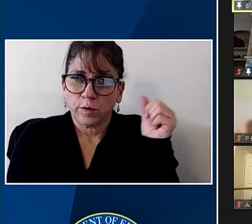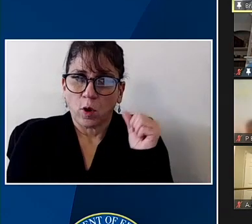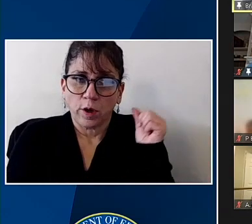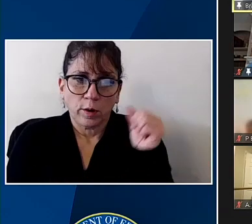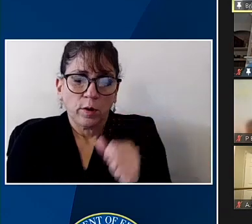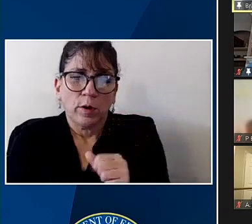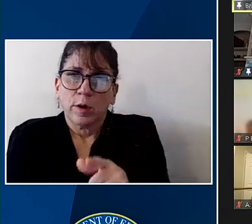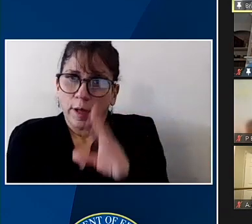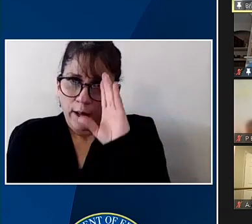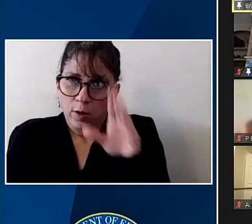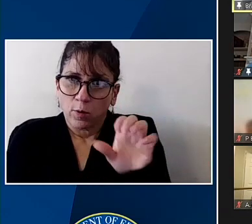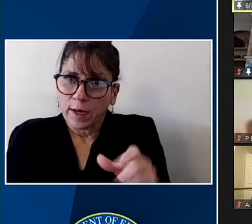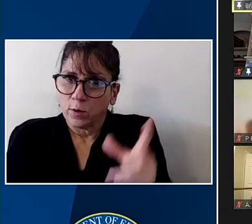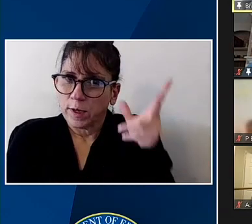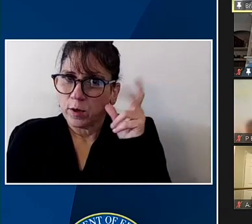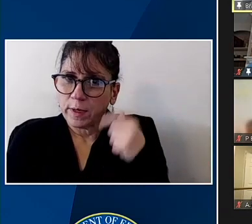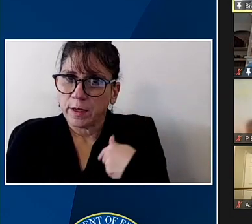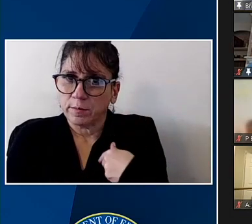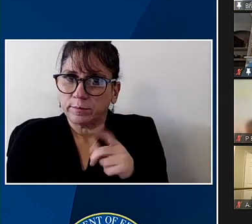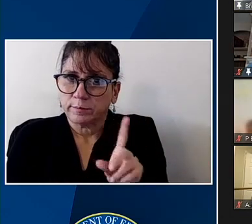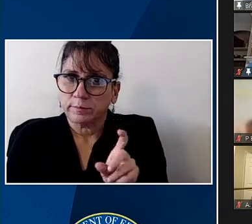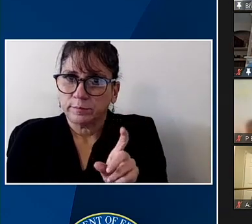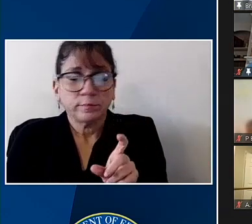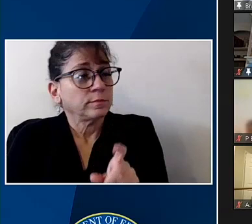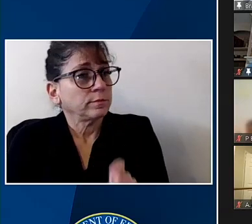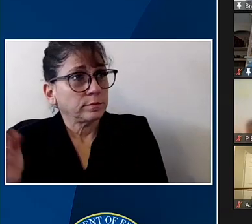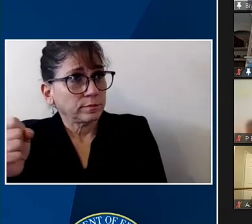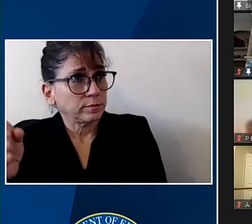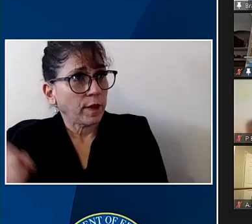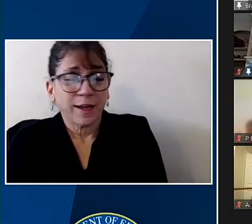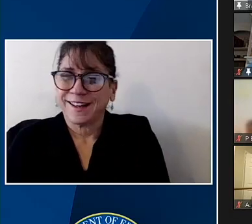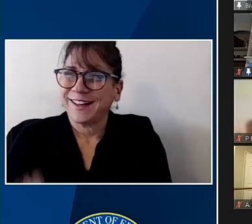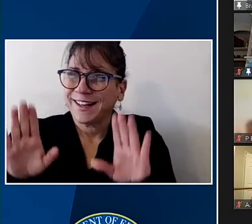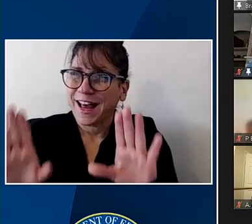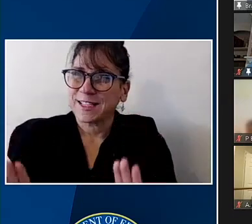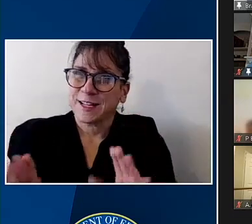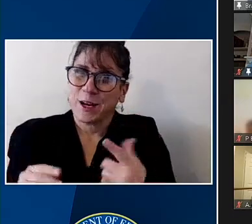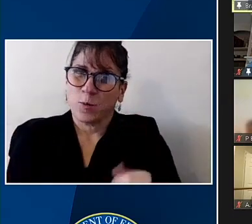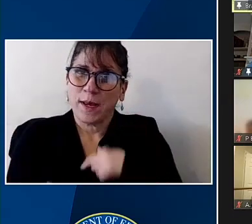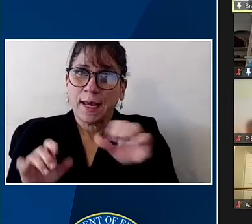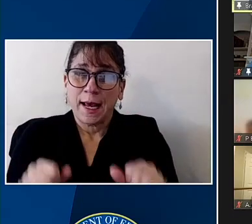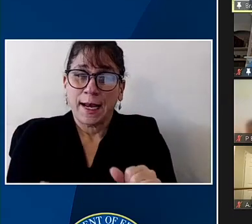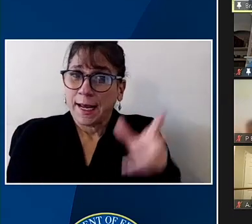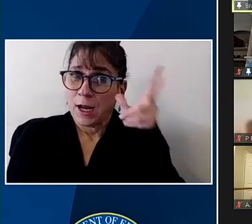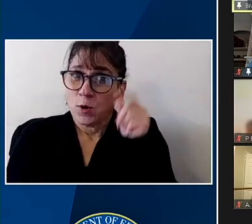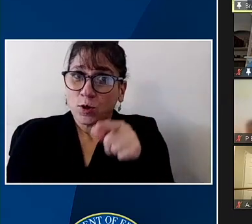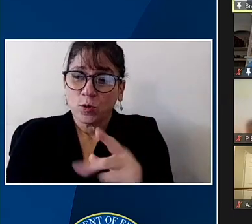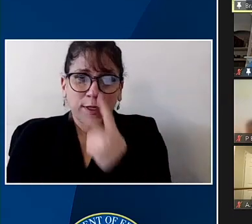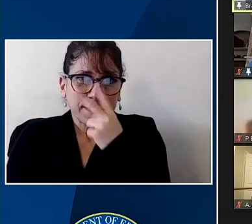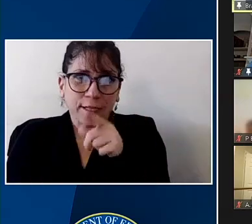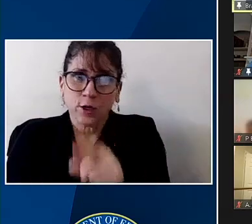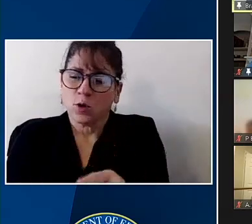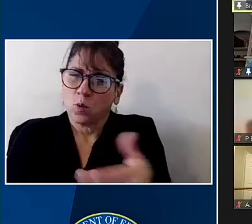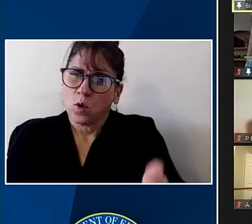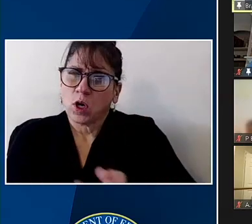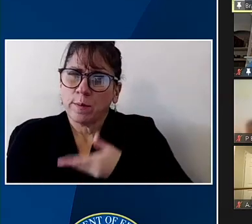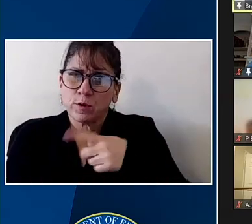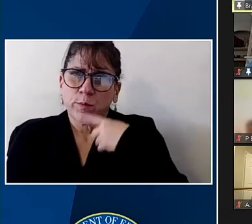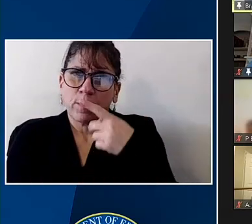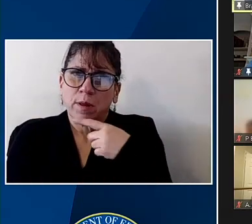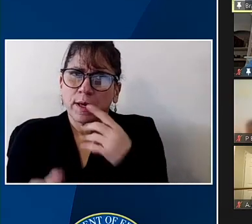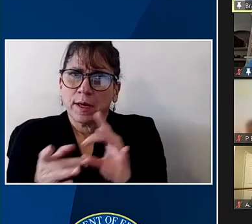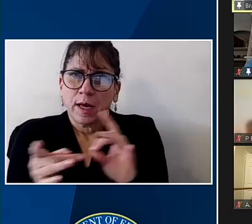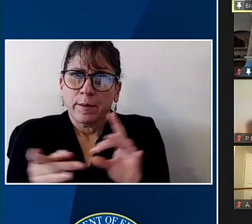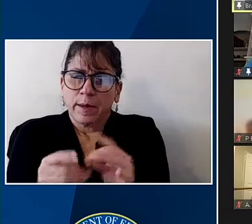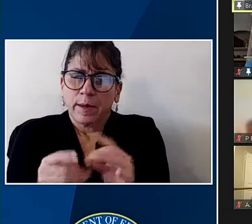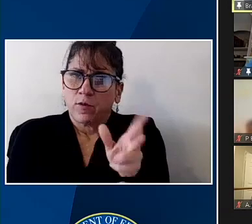Hi, Sherry, can you hear me? Yes, I can. Excellent. We can hear you and we can see you. Welcome to public comment. You'll be given 3 minutes to address